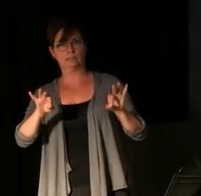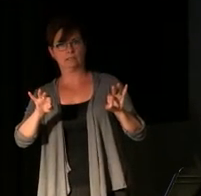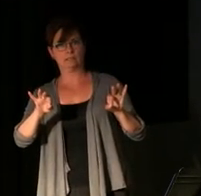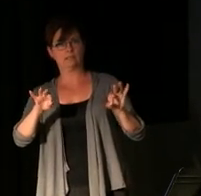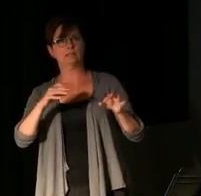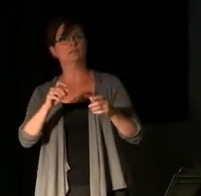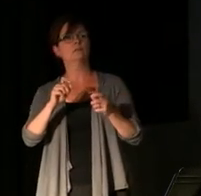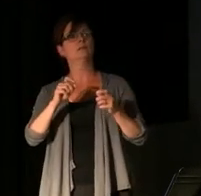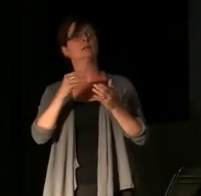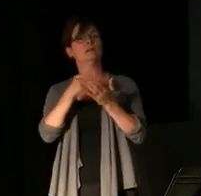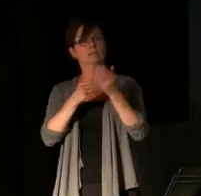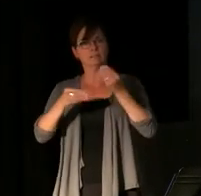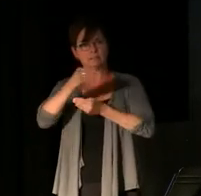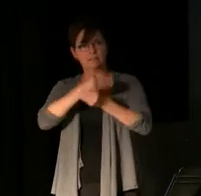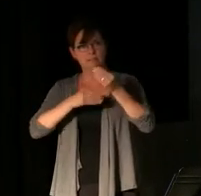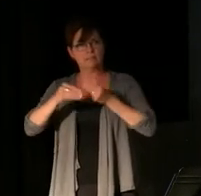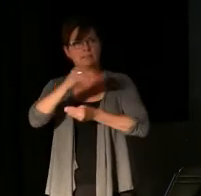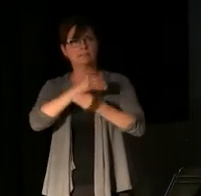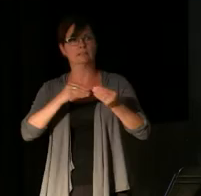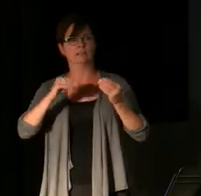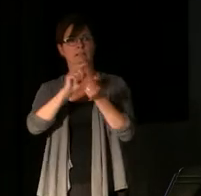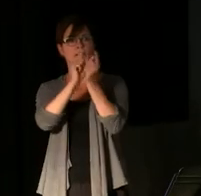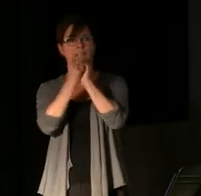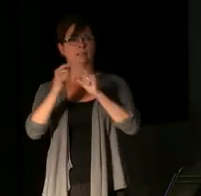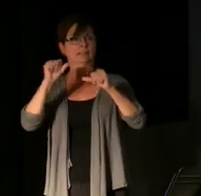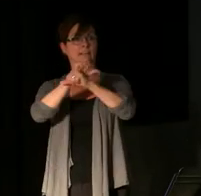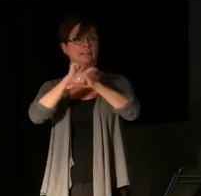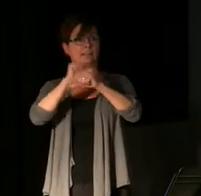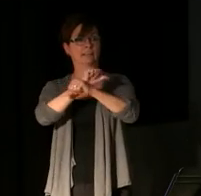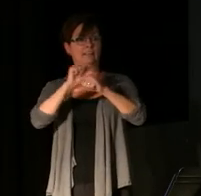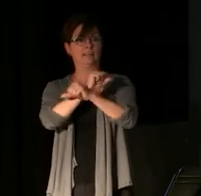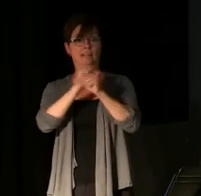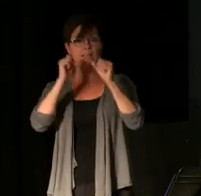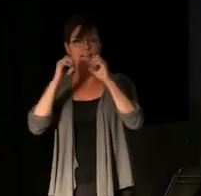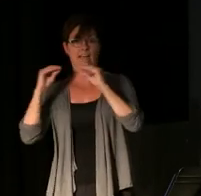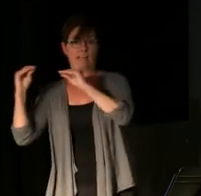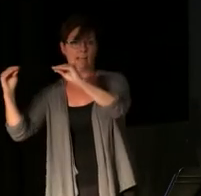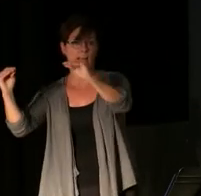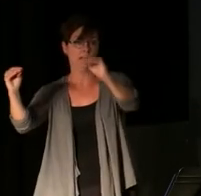Make change into arithmetics while educating the